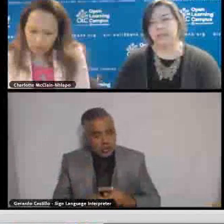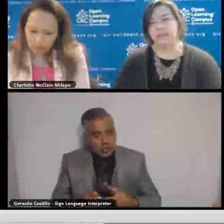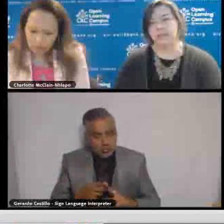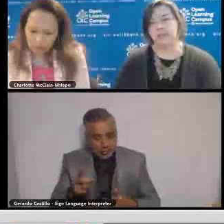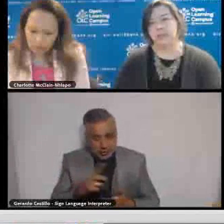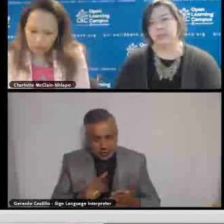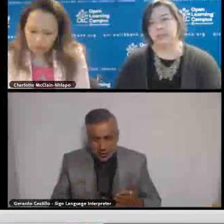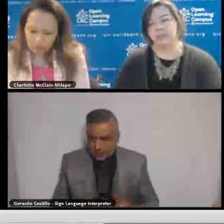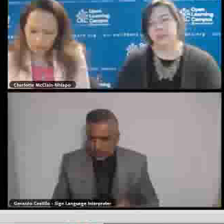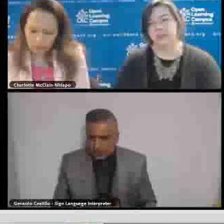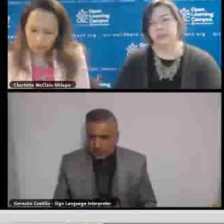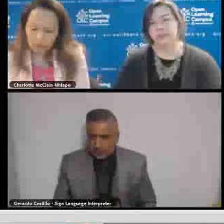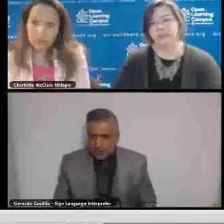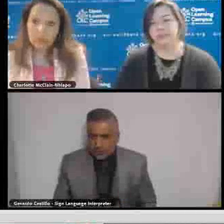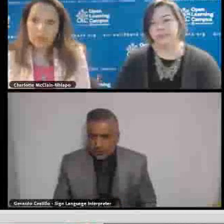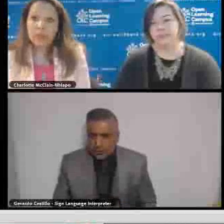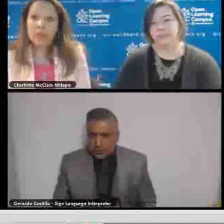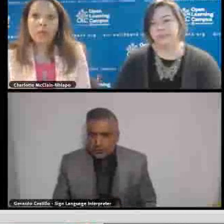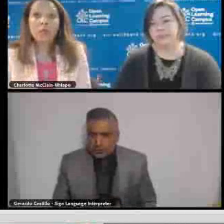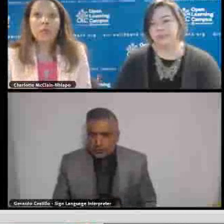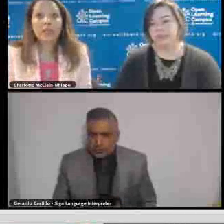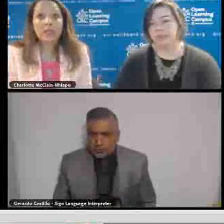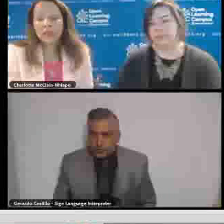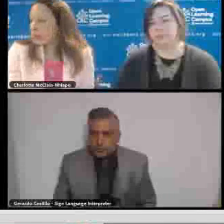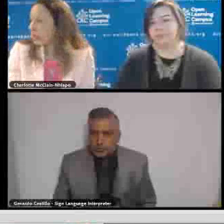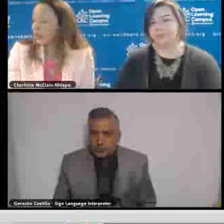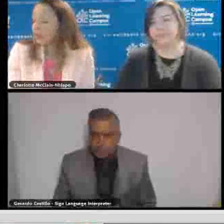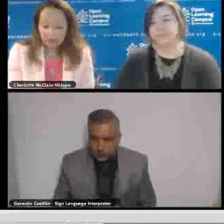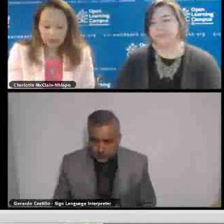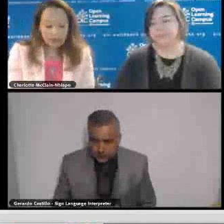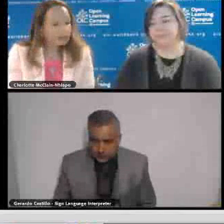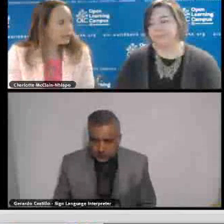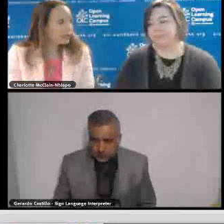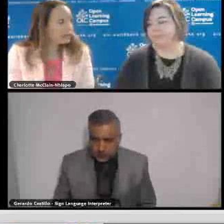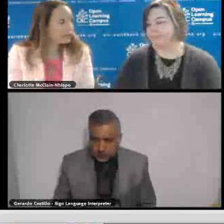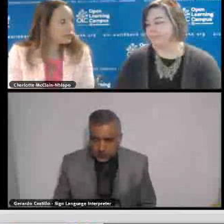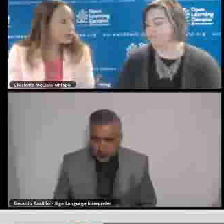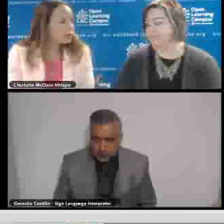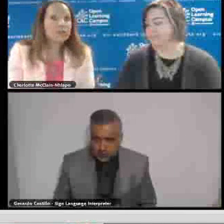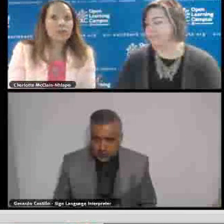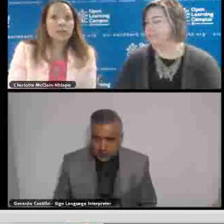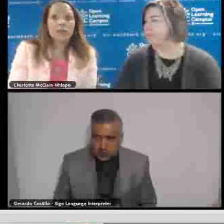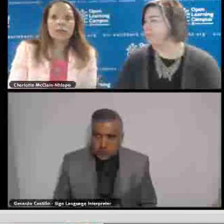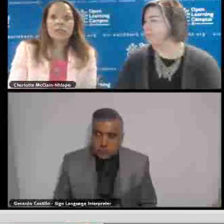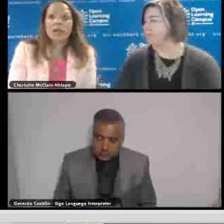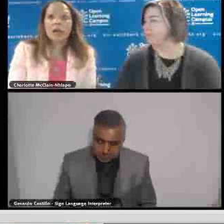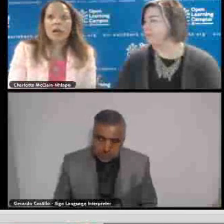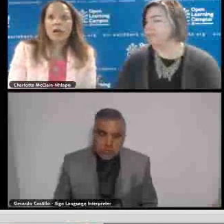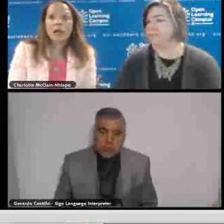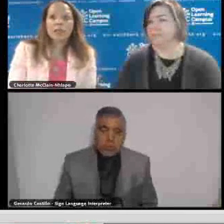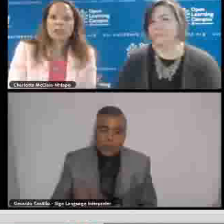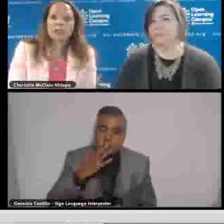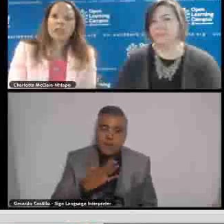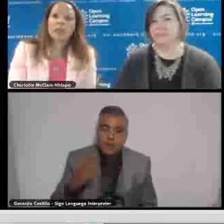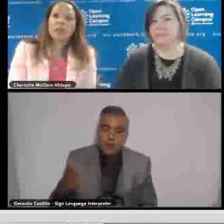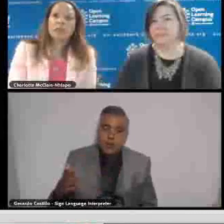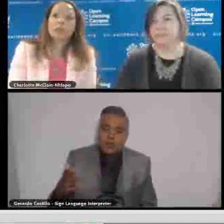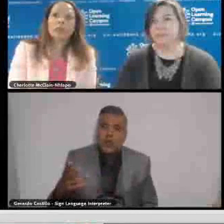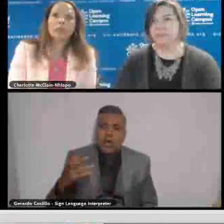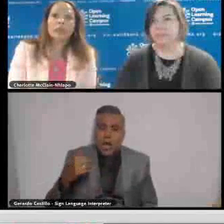what you're going to do. Great. So in many ways, I think that kind of draws us to a close. I want to thank you all for